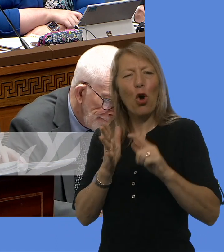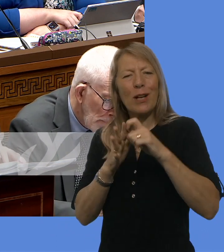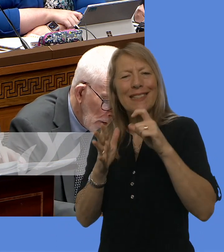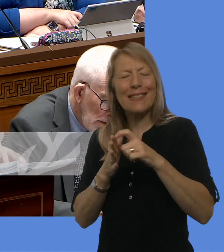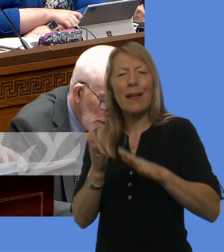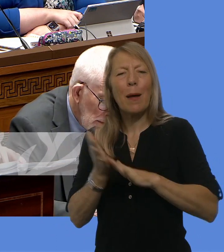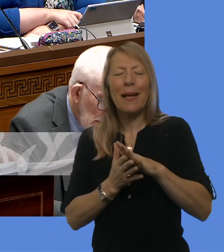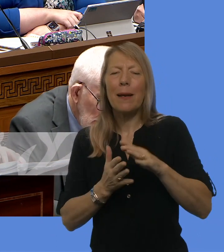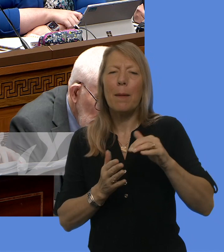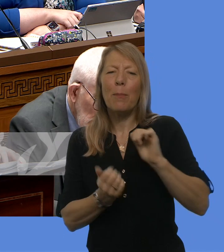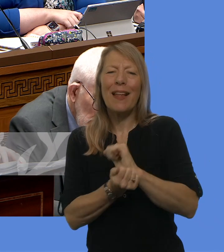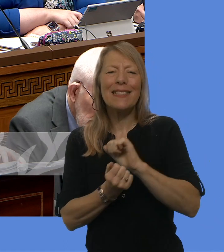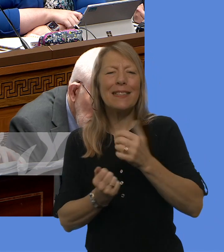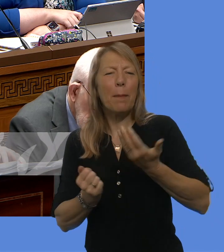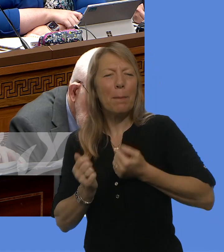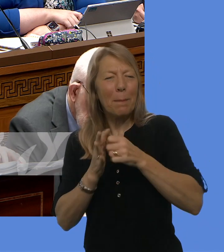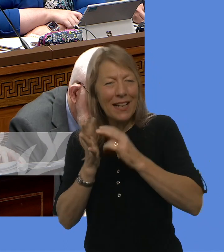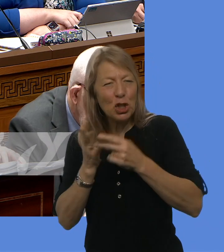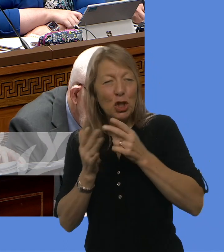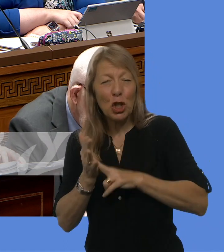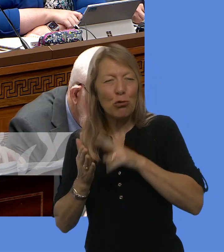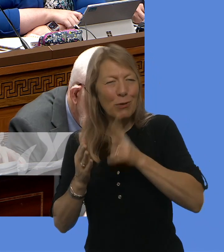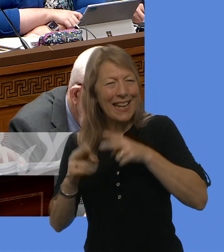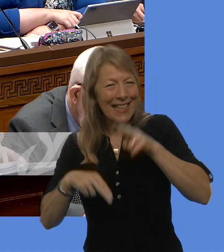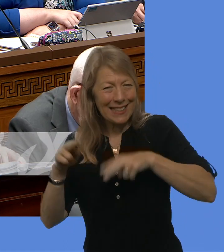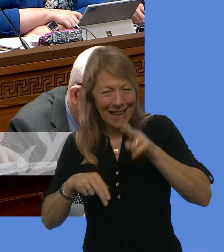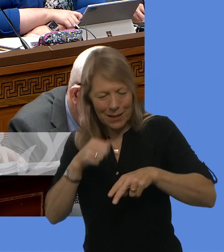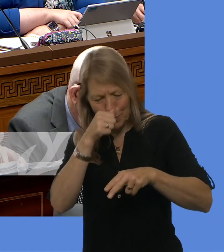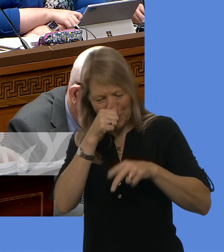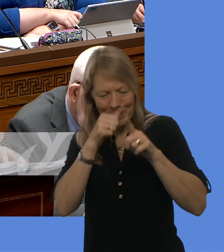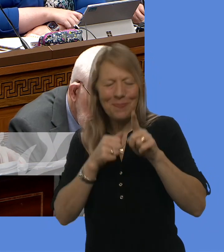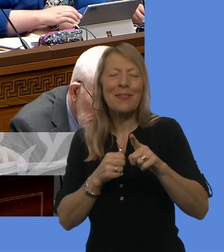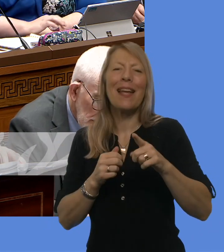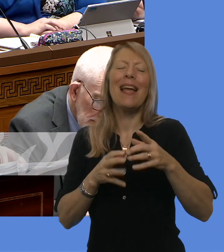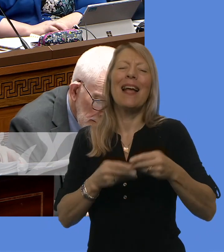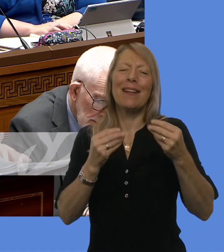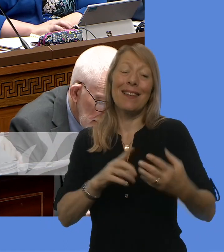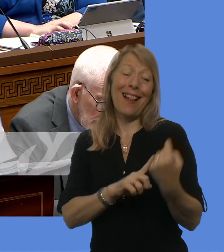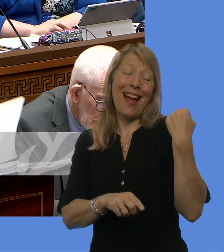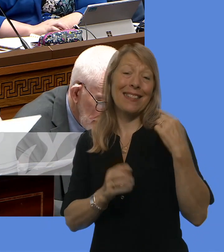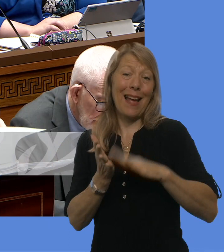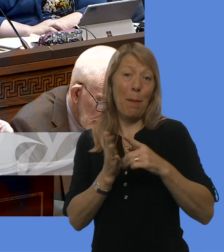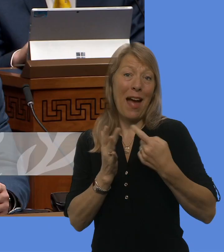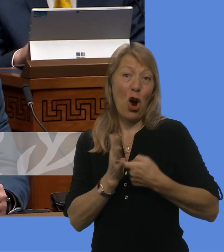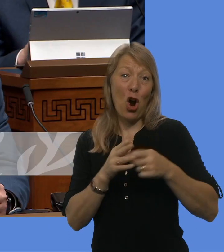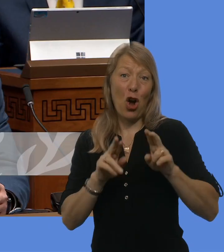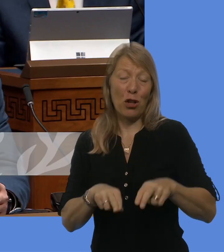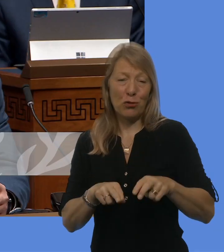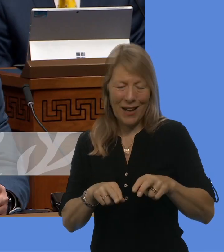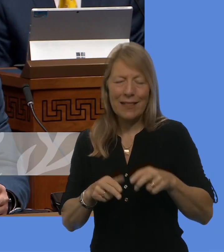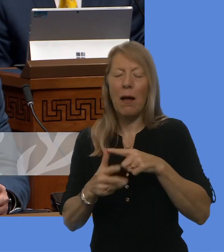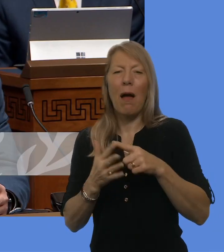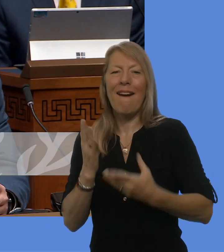pensions, the expiration of the department's last IMR contract, and difficulty in procuring a new supplier who could provide the